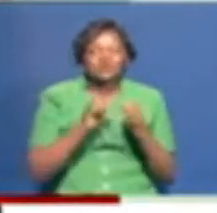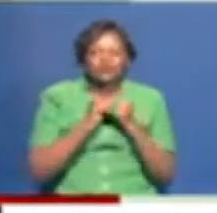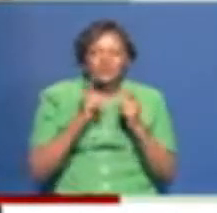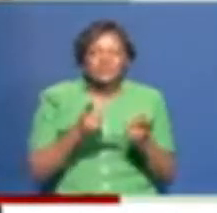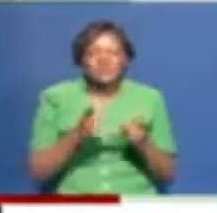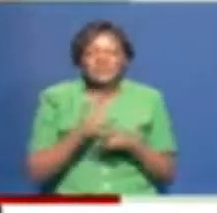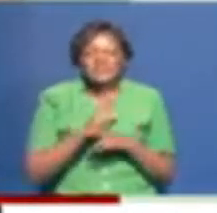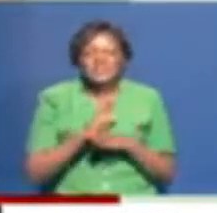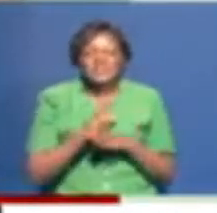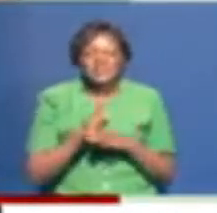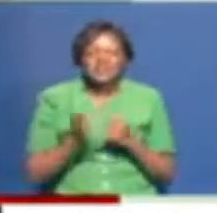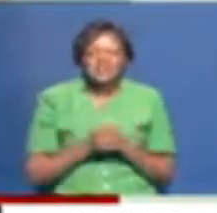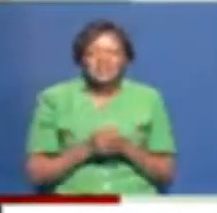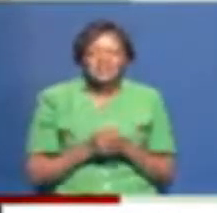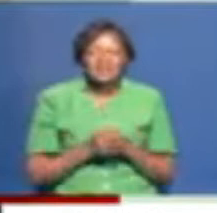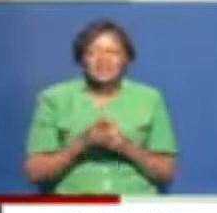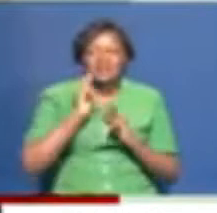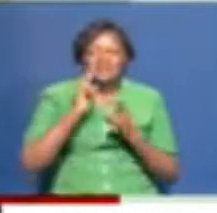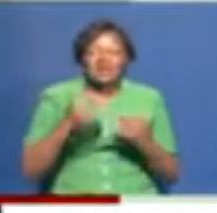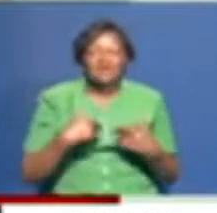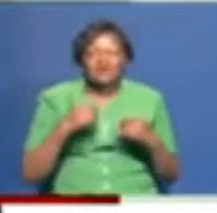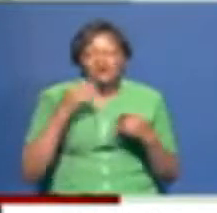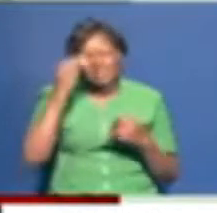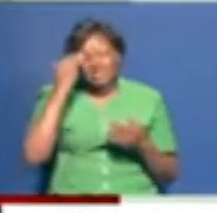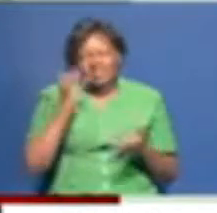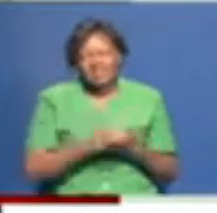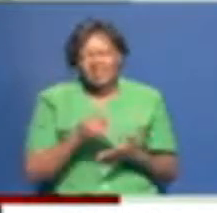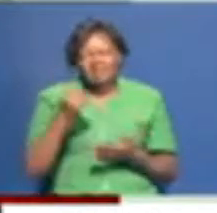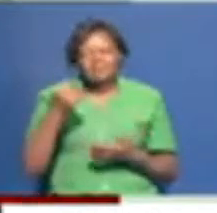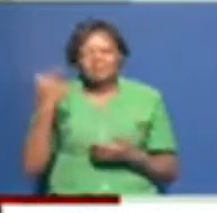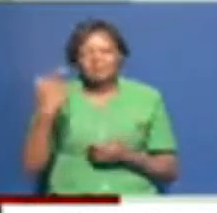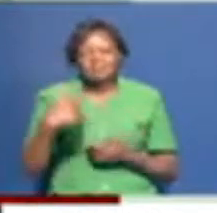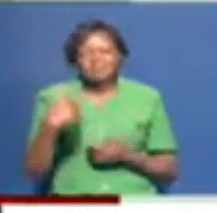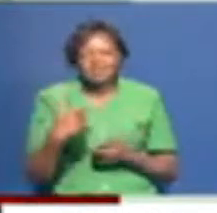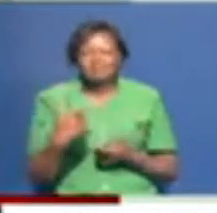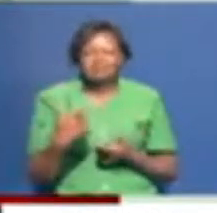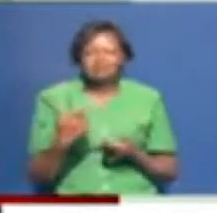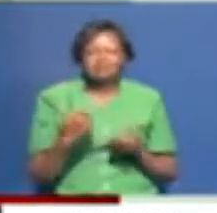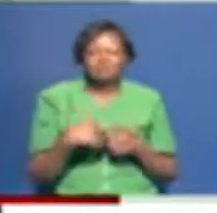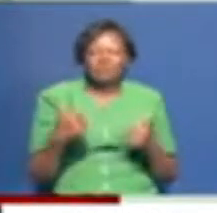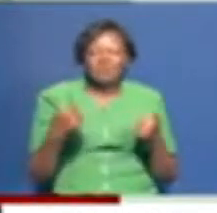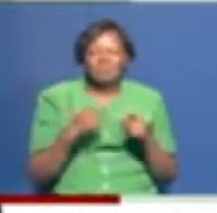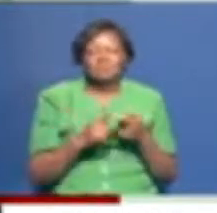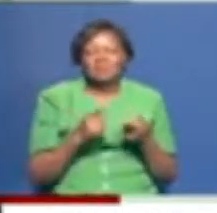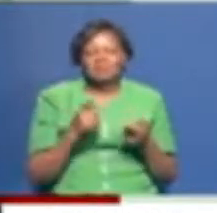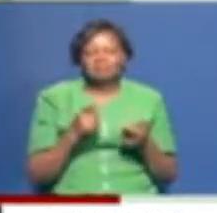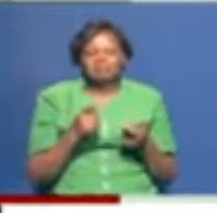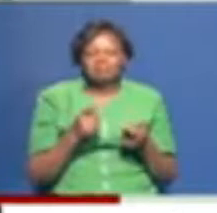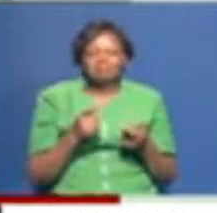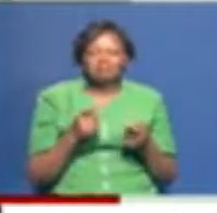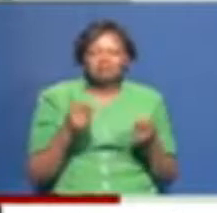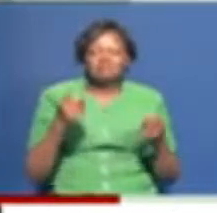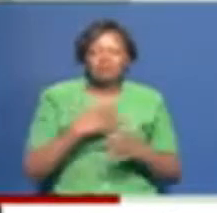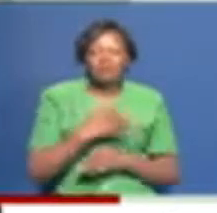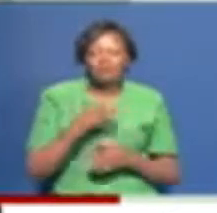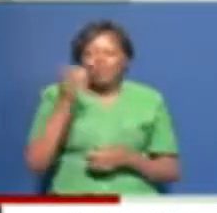as Tessa Martin reports, if you thought Shen was still a thing, you need to wake up and smell the newest lingo.